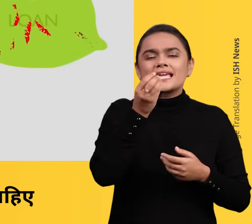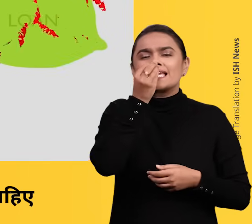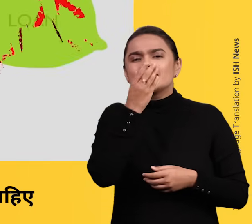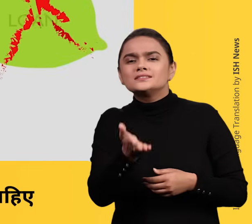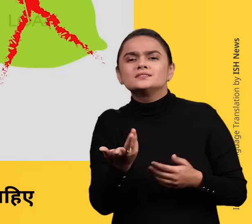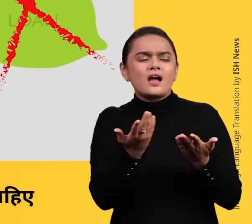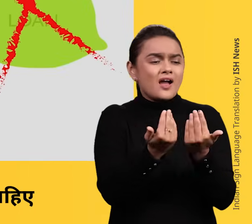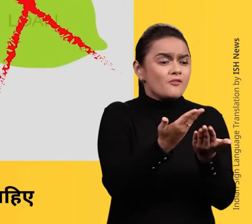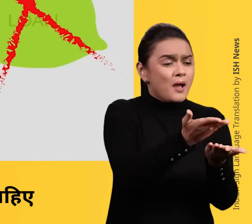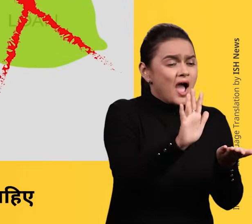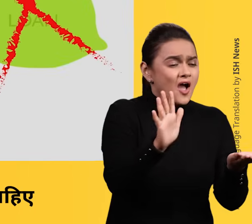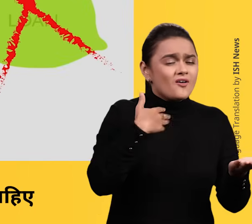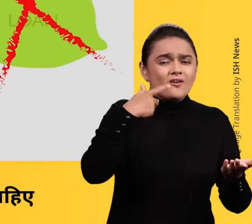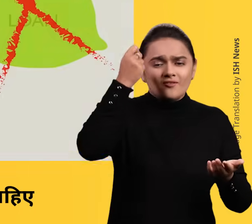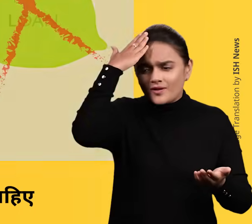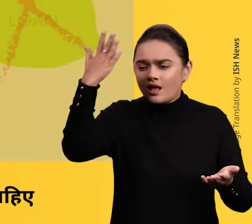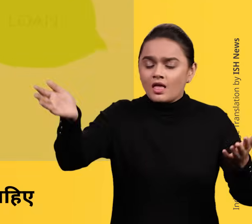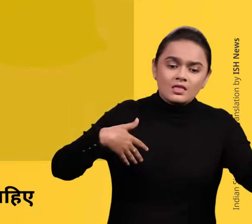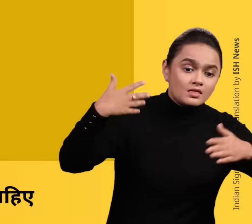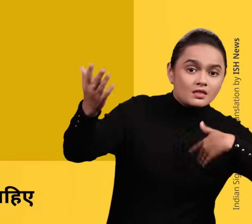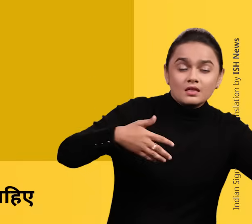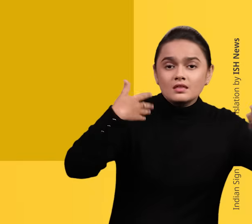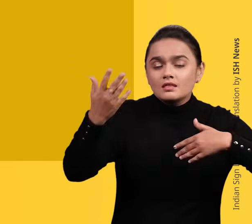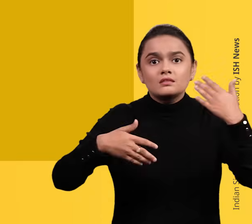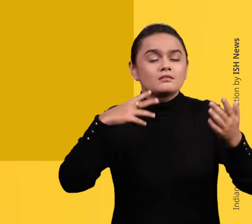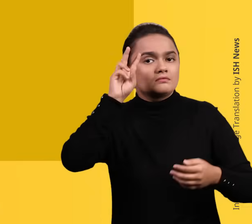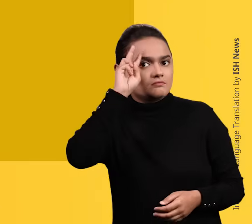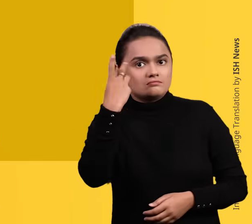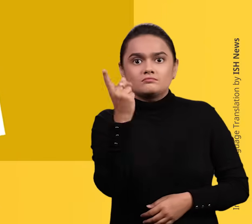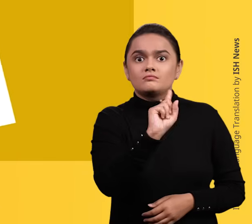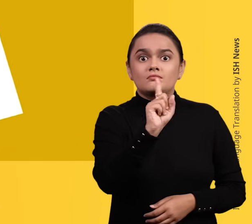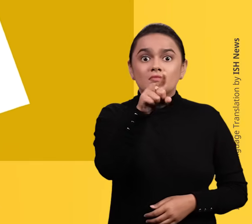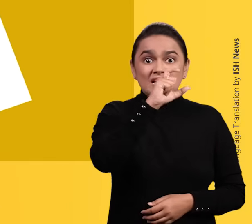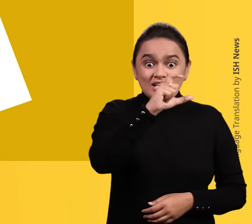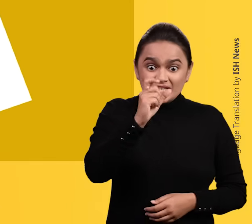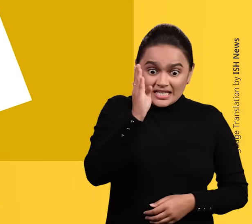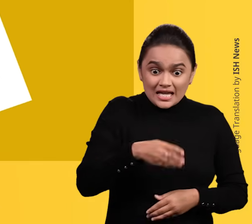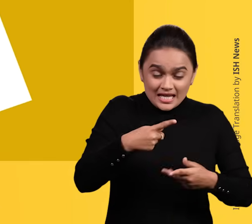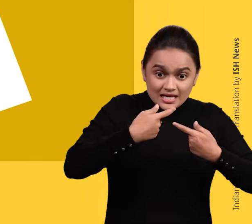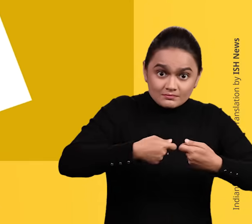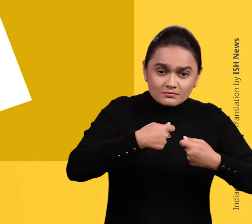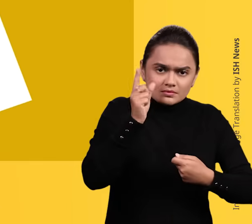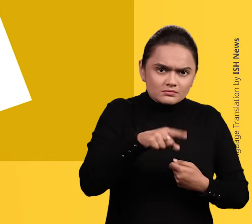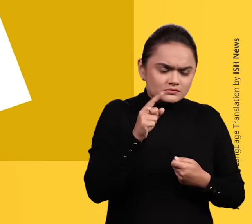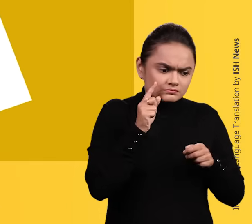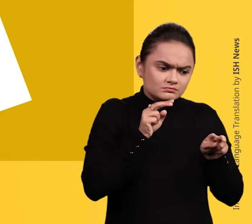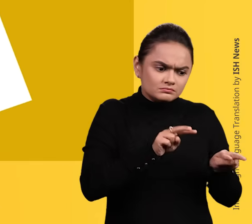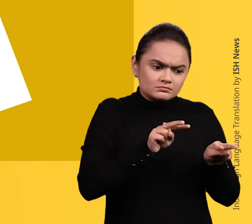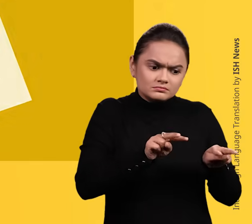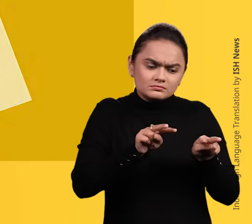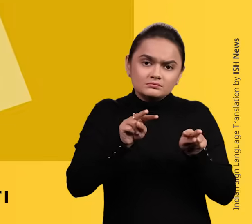get taken in by easy availability of loans and must keep a check on credit card